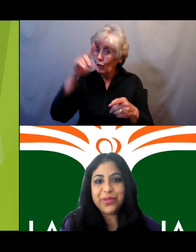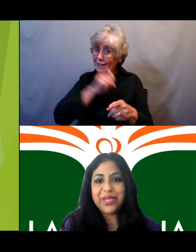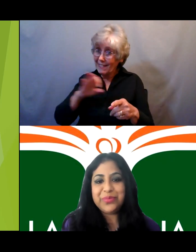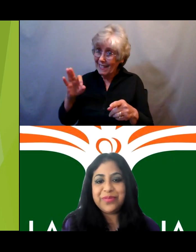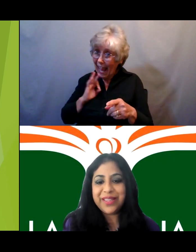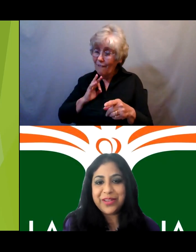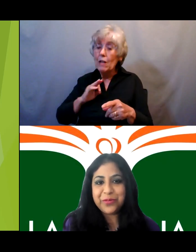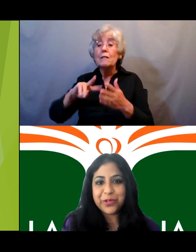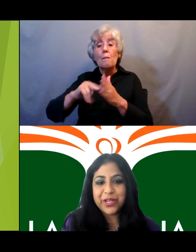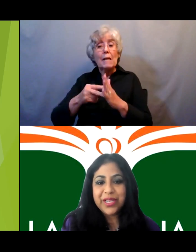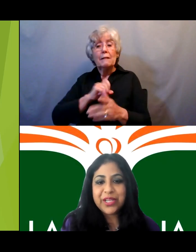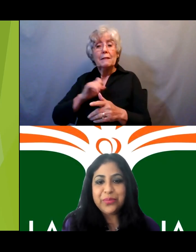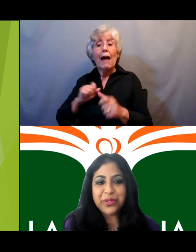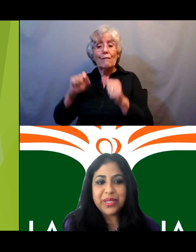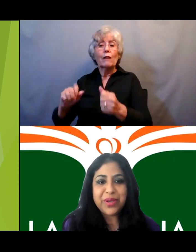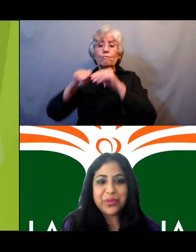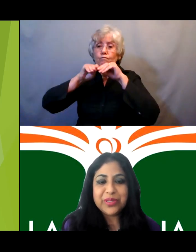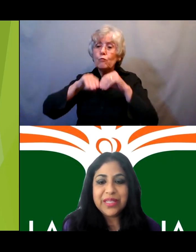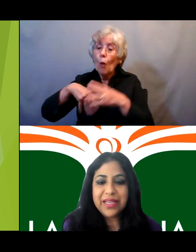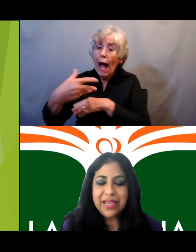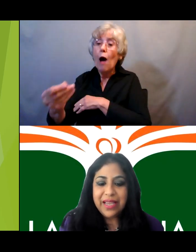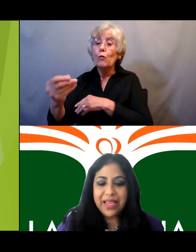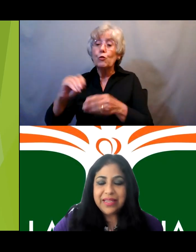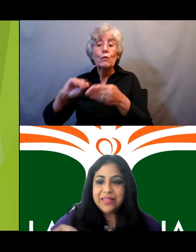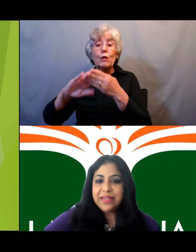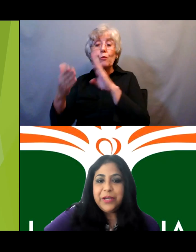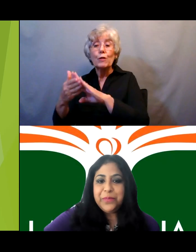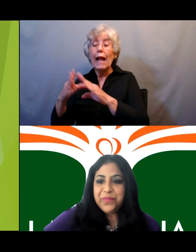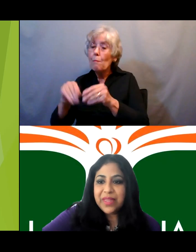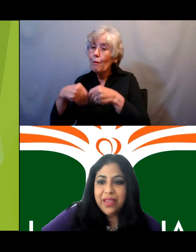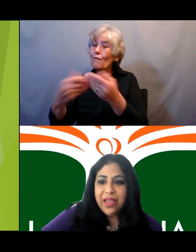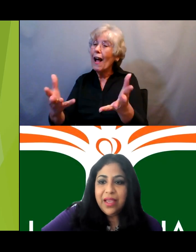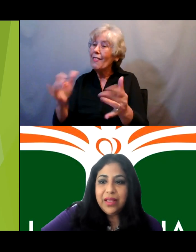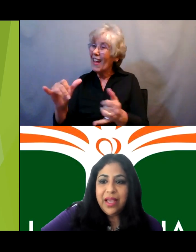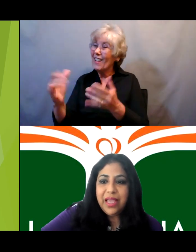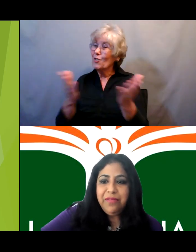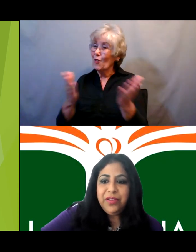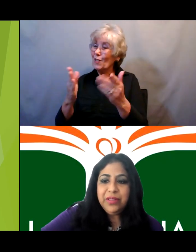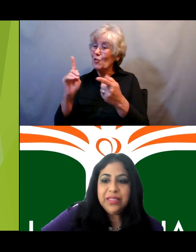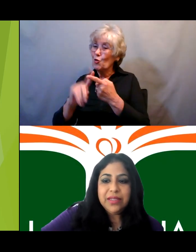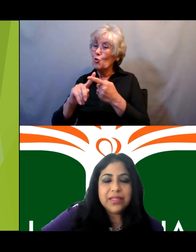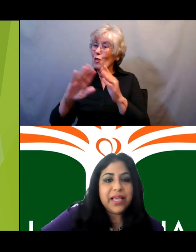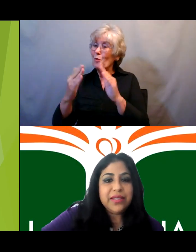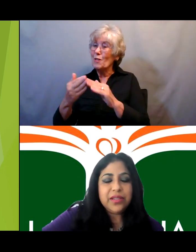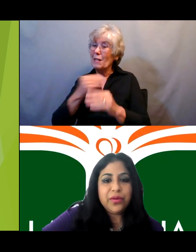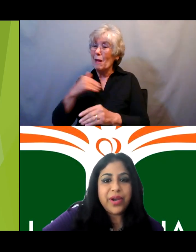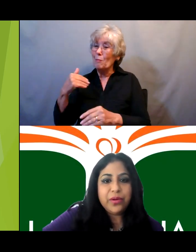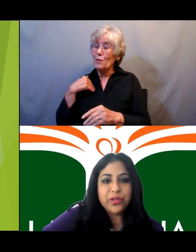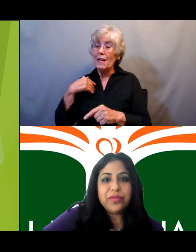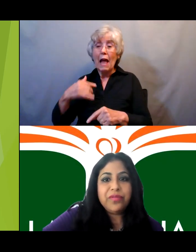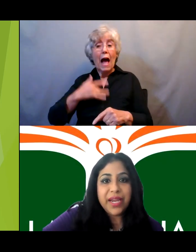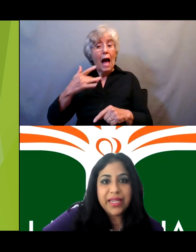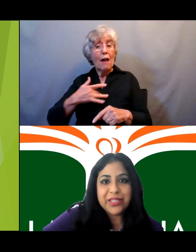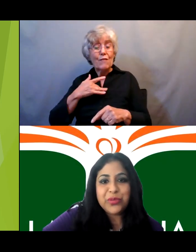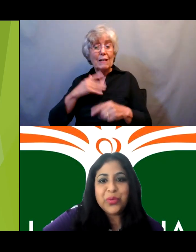the community and provide that for community members. And I feel the success